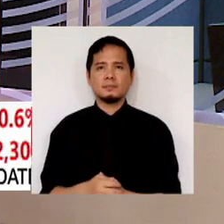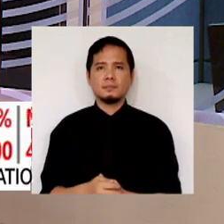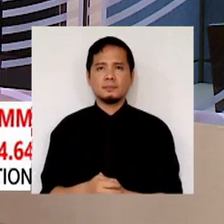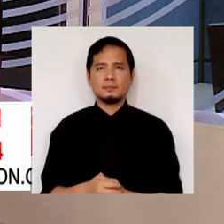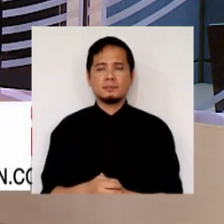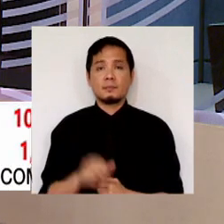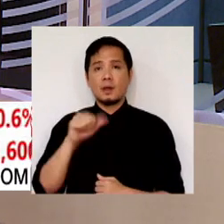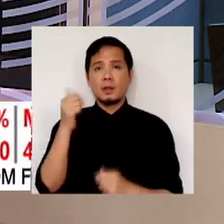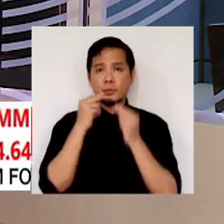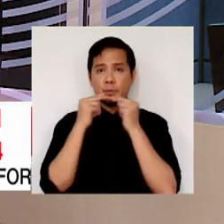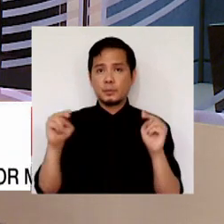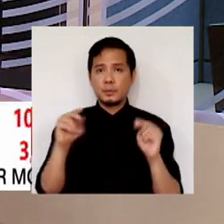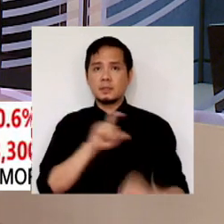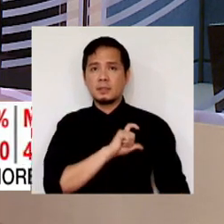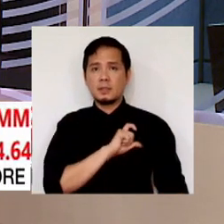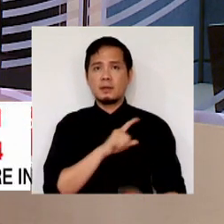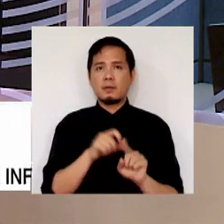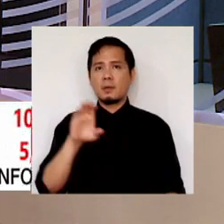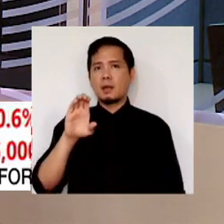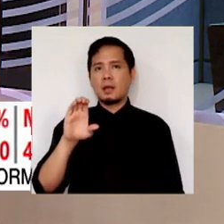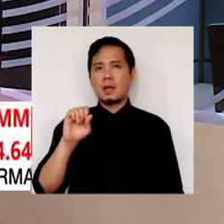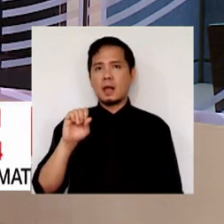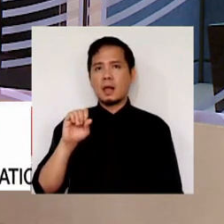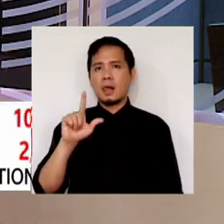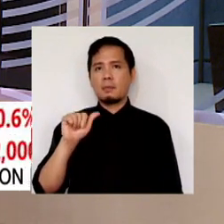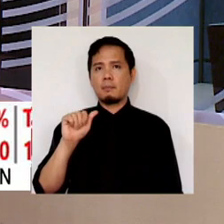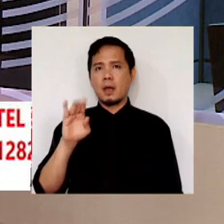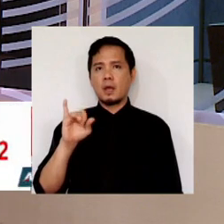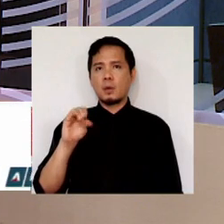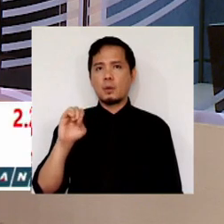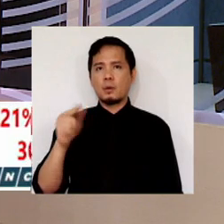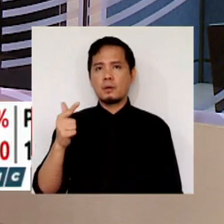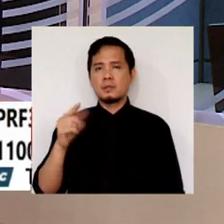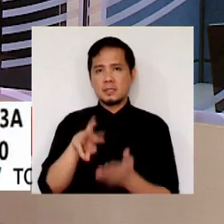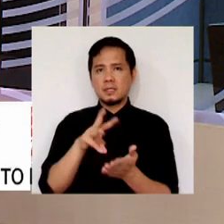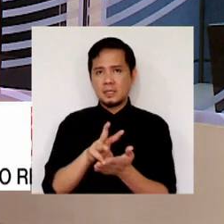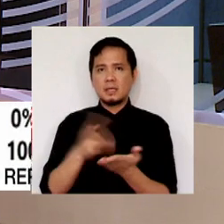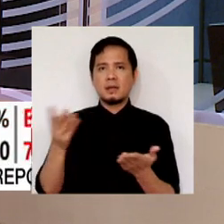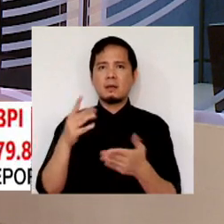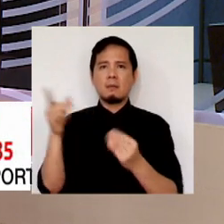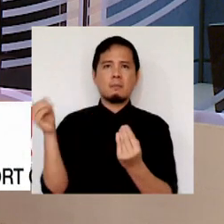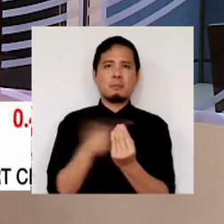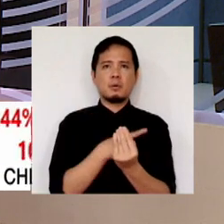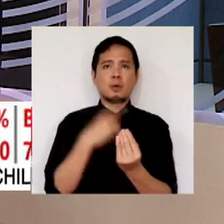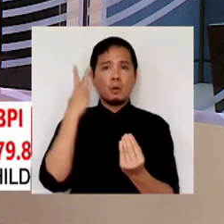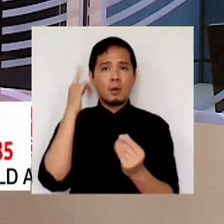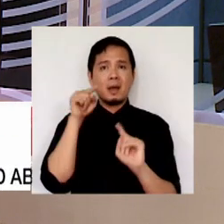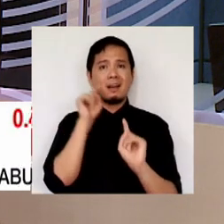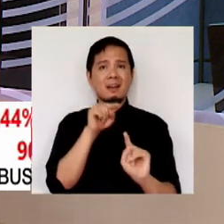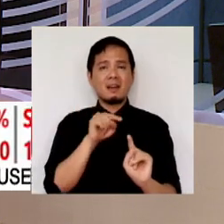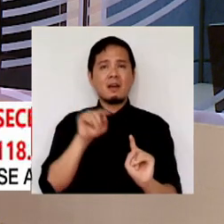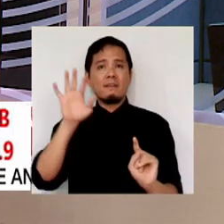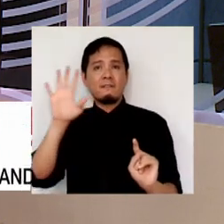In other news, the police chief of Calbayog City, Samar, sacked after a supposed police operation left Mayor Ronaldo Aquino and five others dead